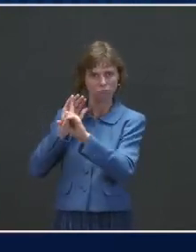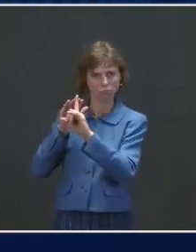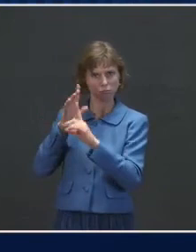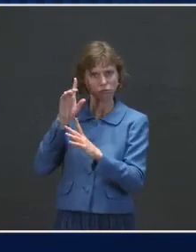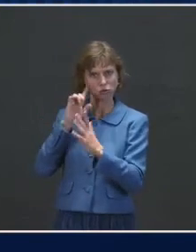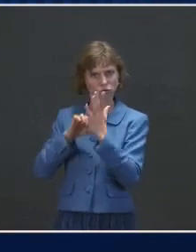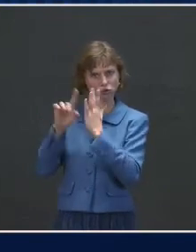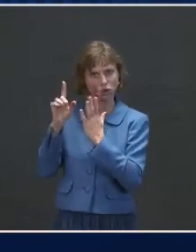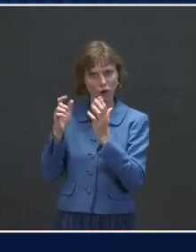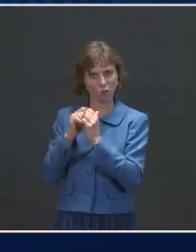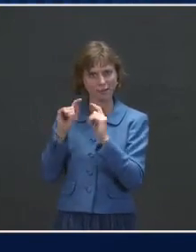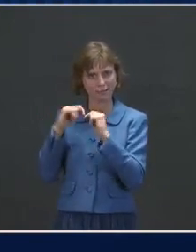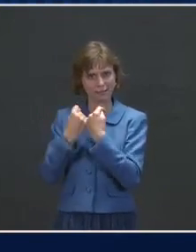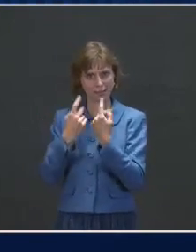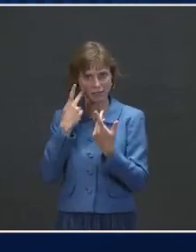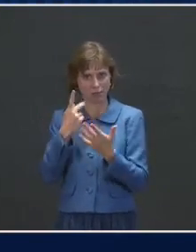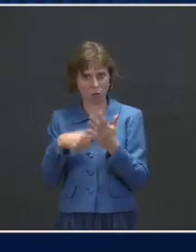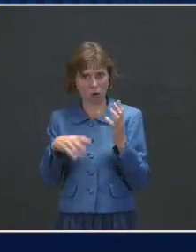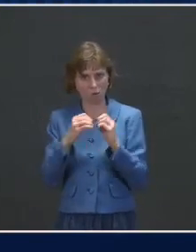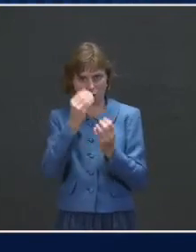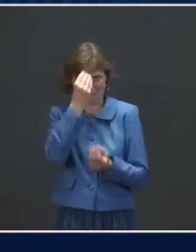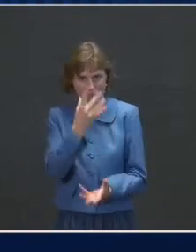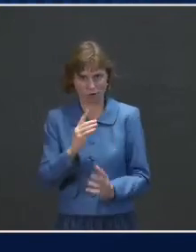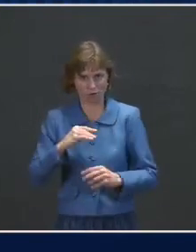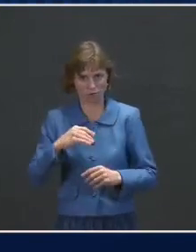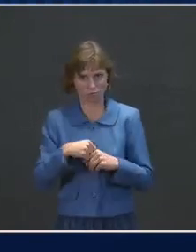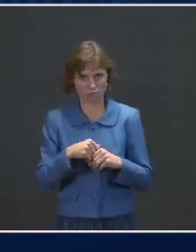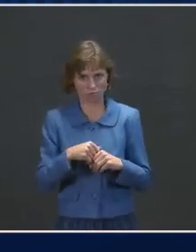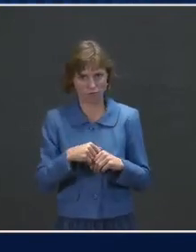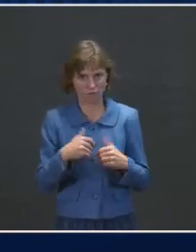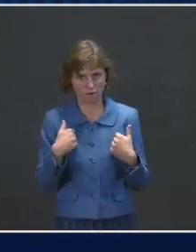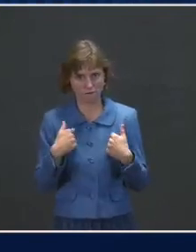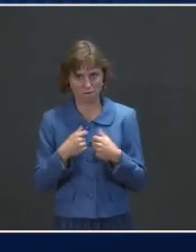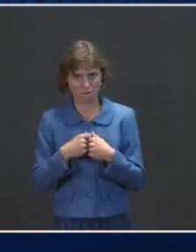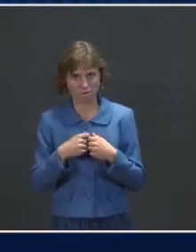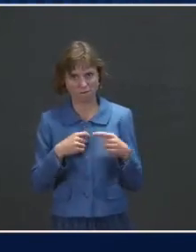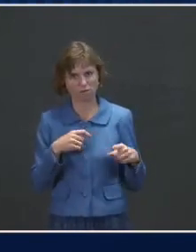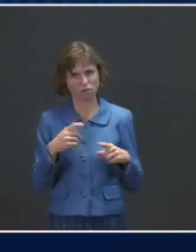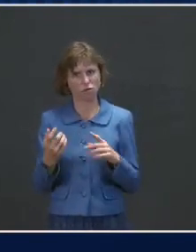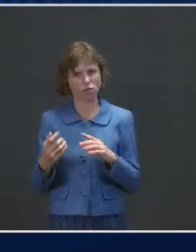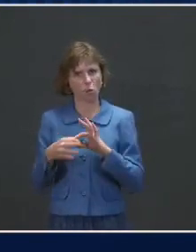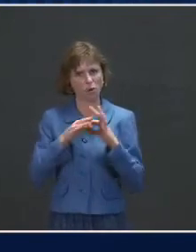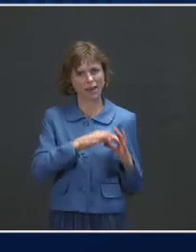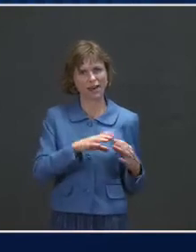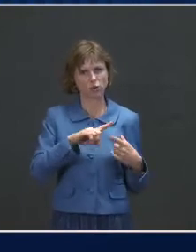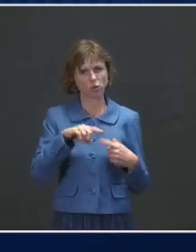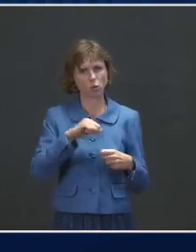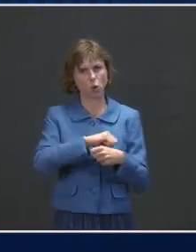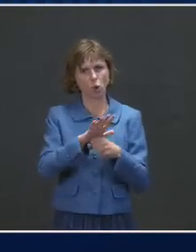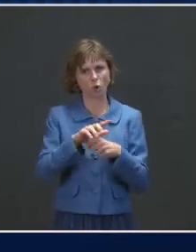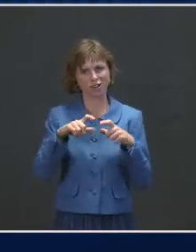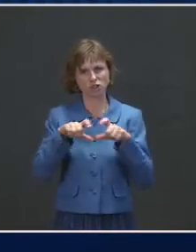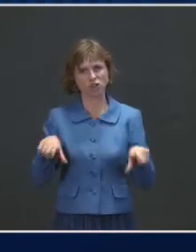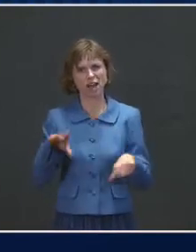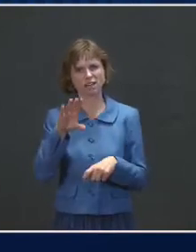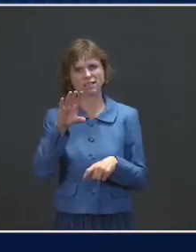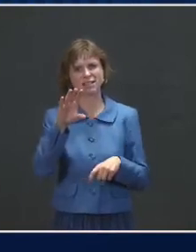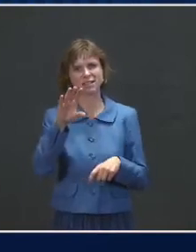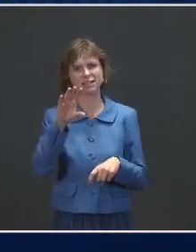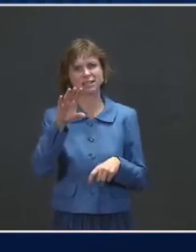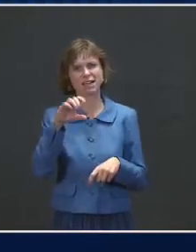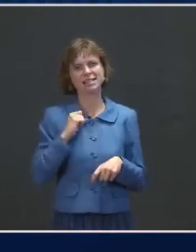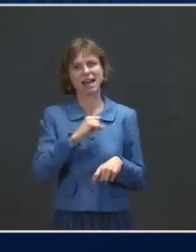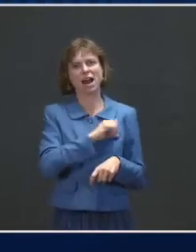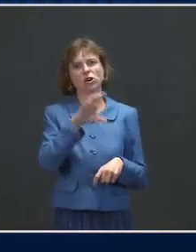more we can report out. Go ahead. Back on the subject of the COVID checks, Bernie Sanders said it would be absurd to lower